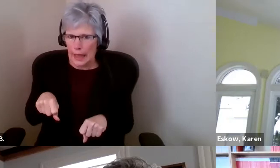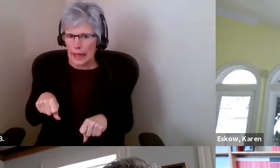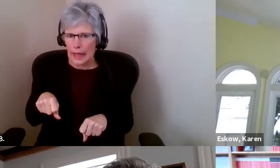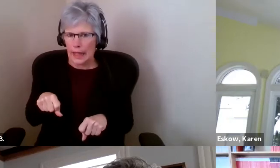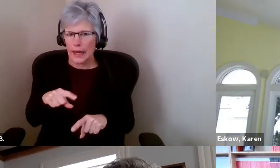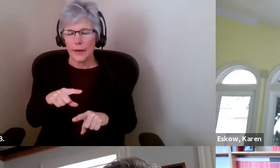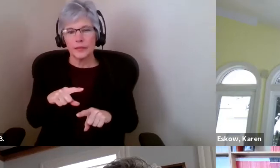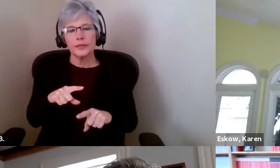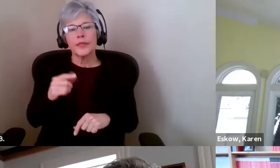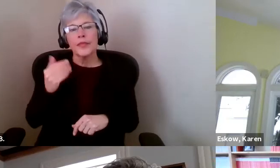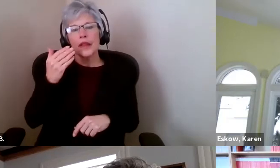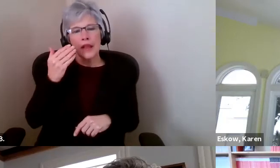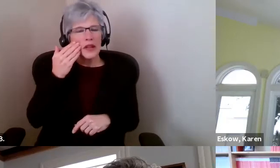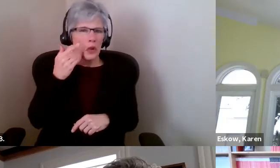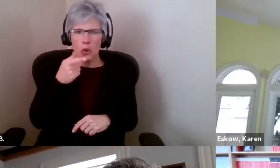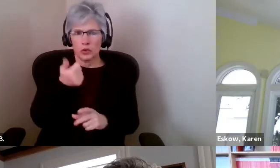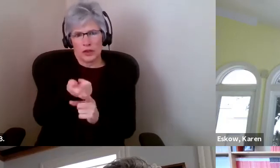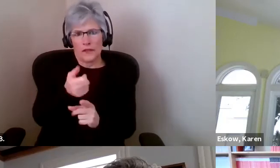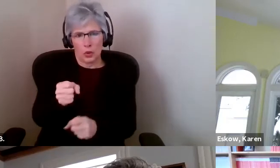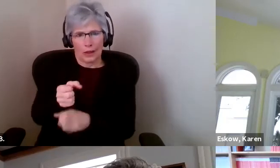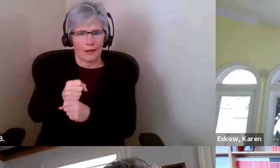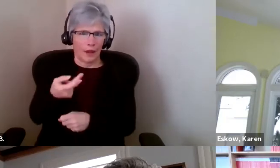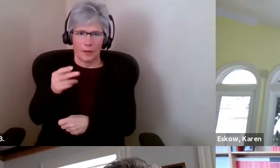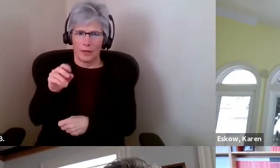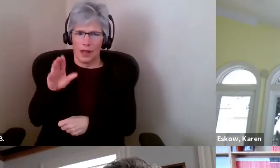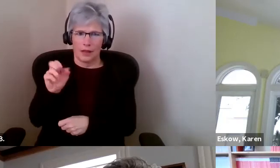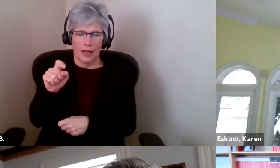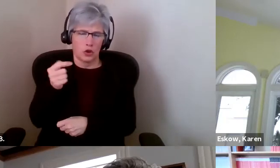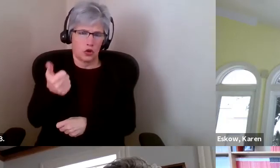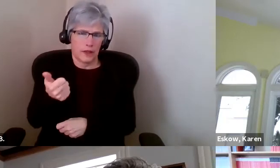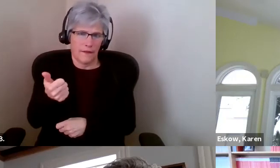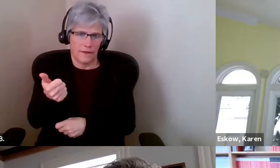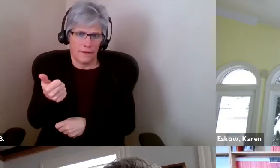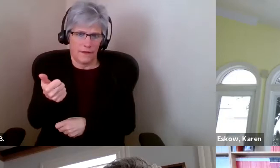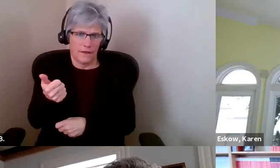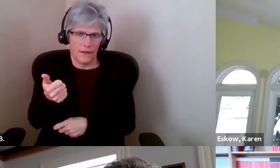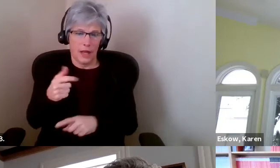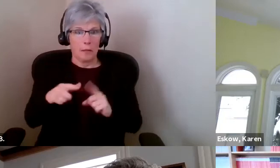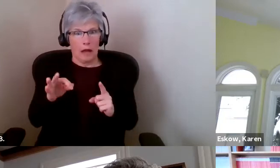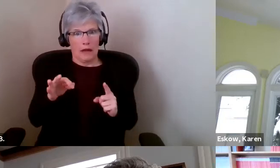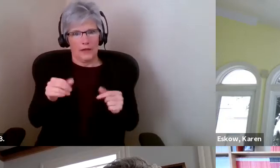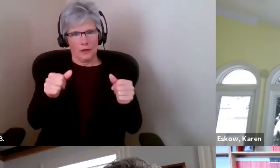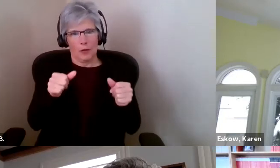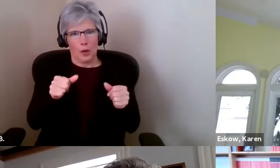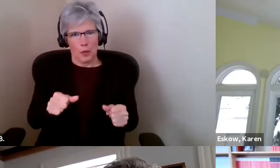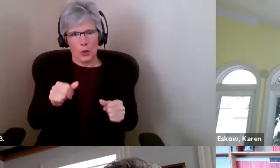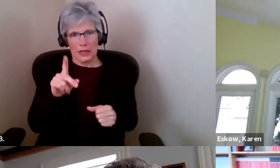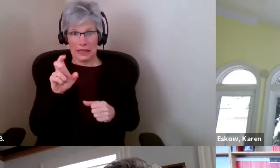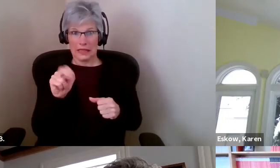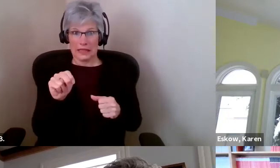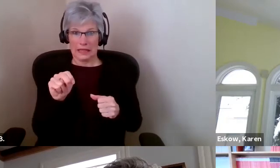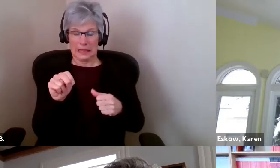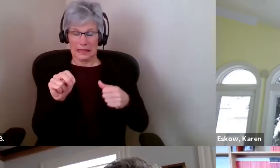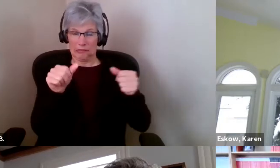of these podcasts on your own. But when it comes from a posting that the dean makes, you know, I have to be a little bit